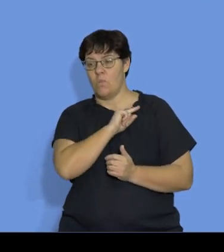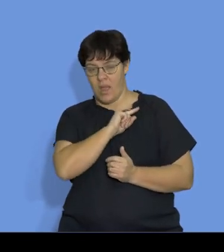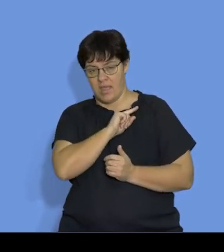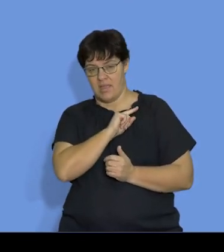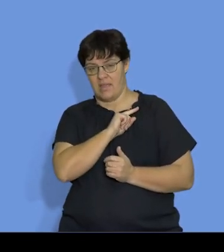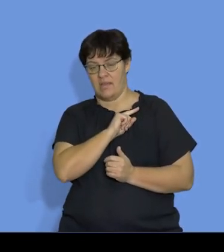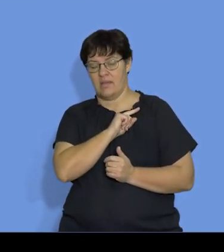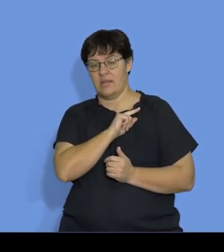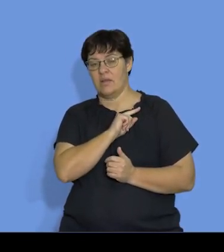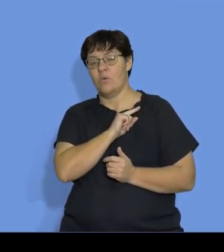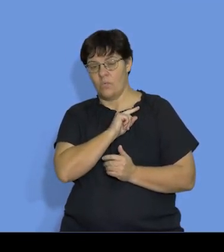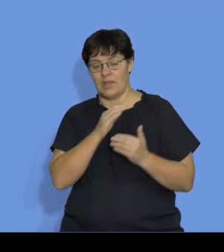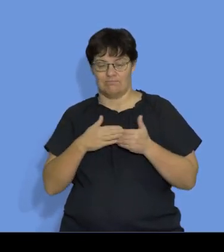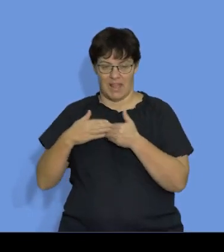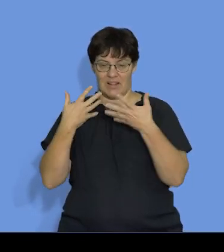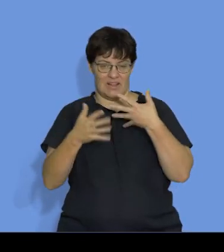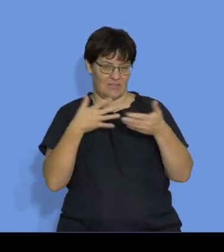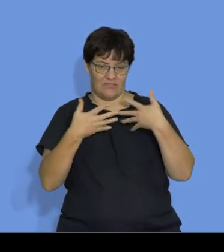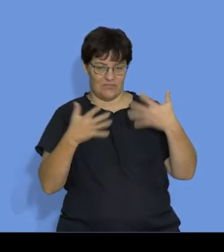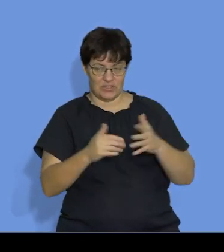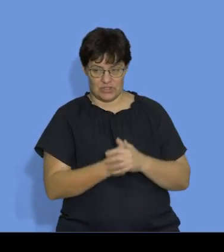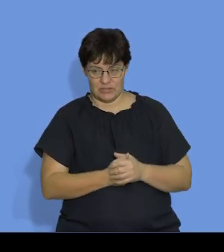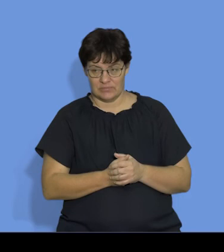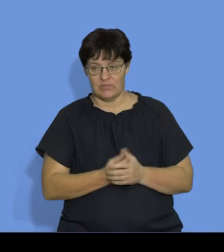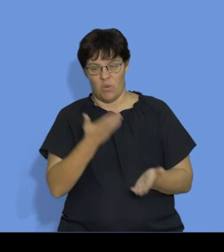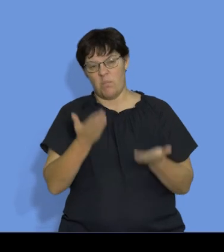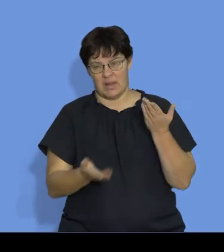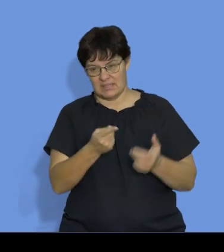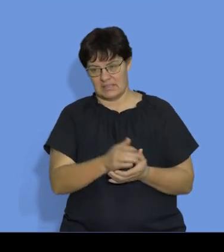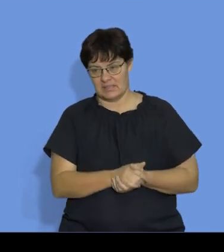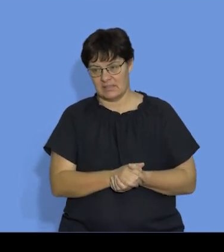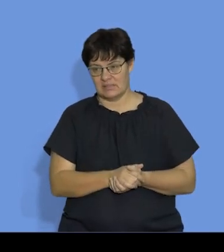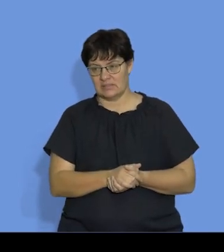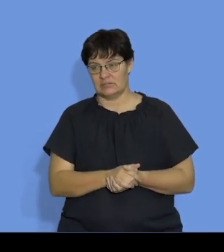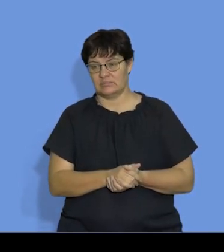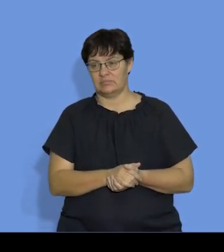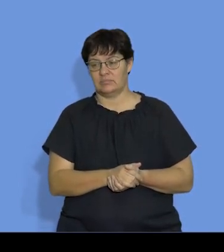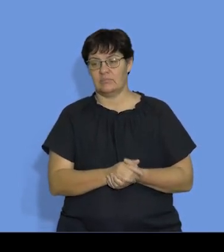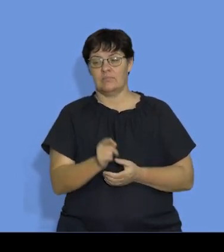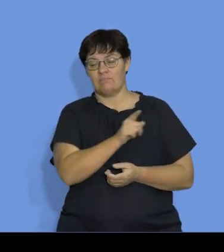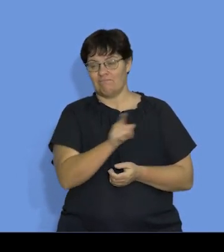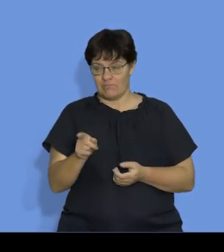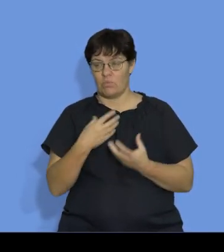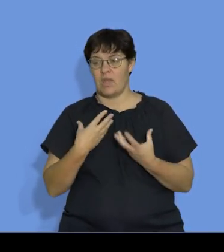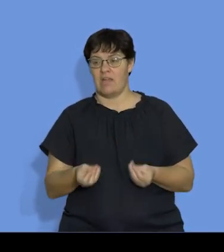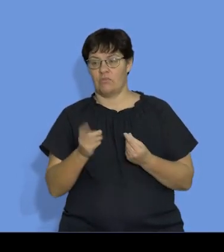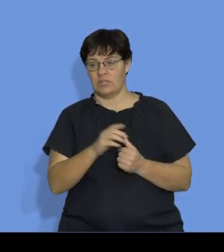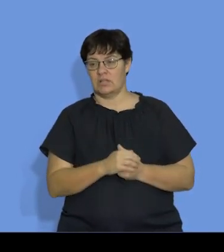care in terms of the balancing. Right, so if that is the case, what do we have? We've got 2